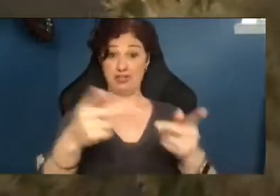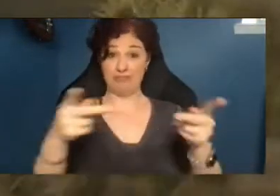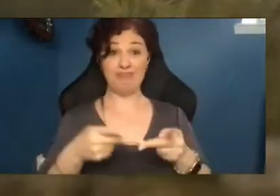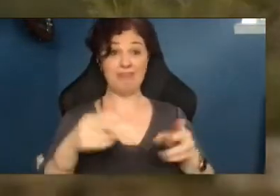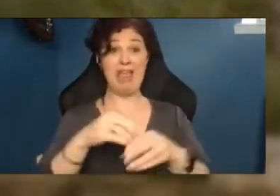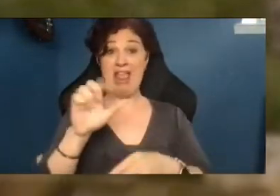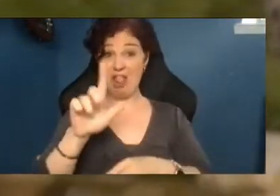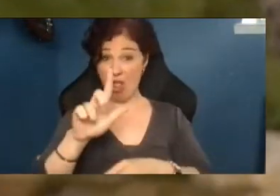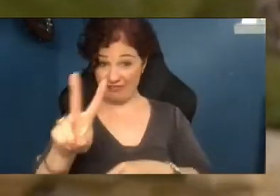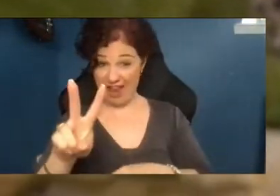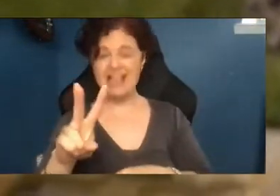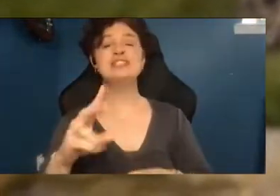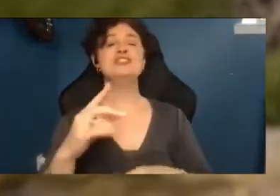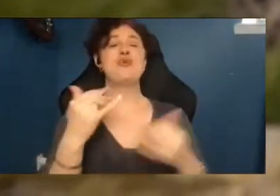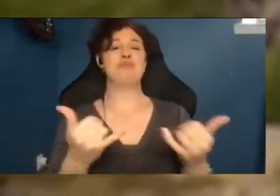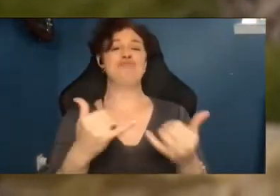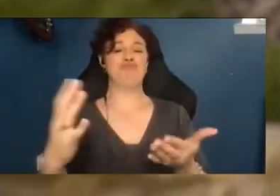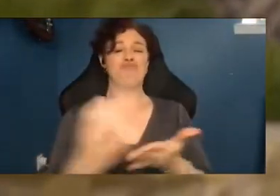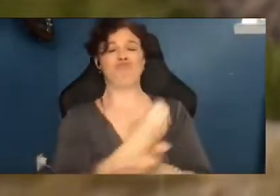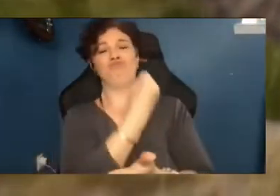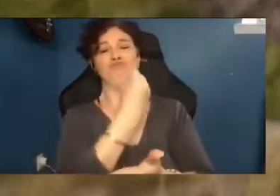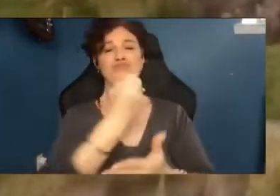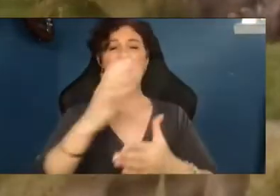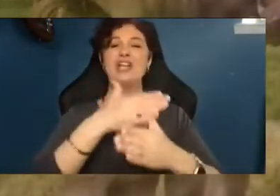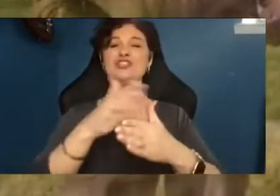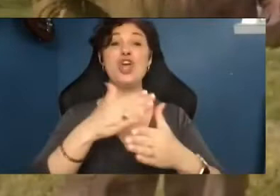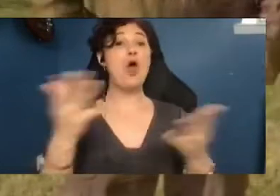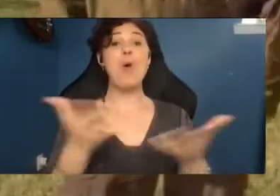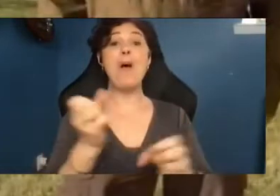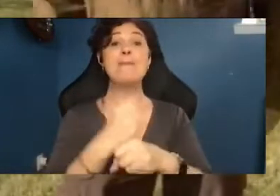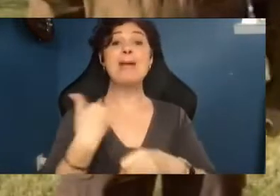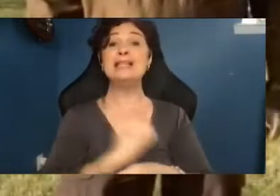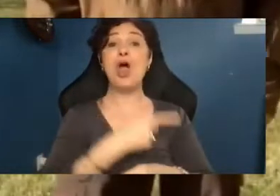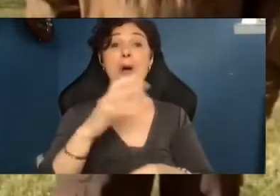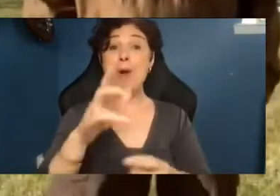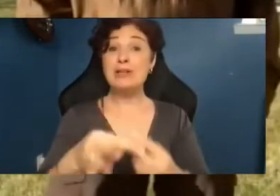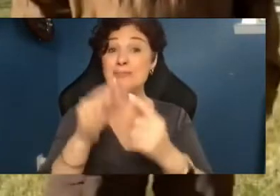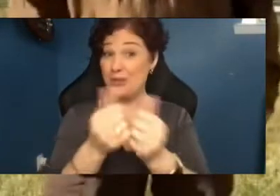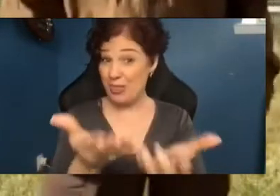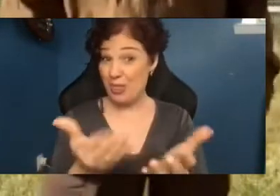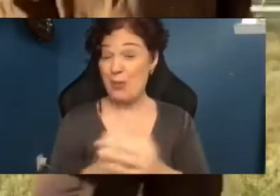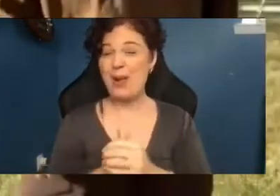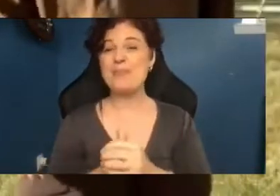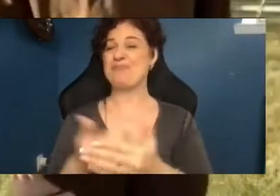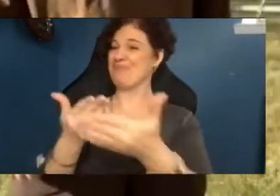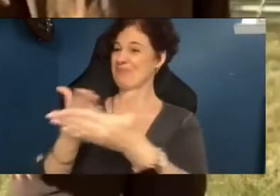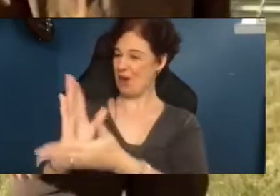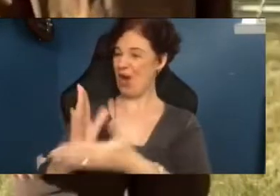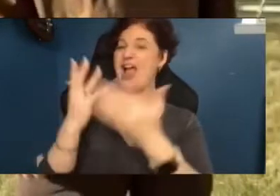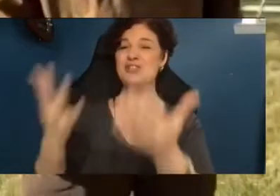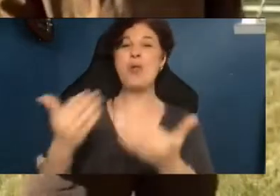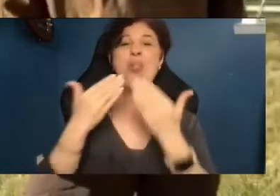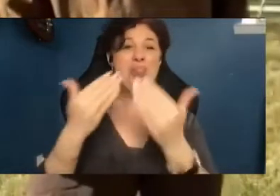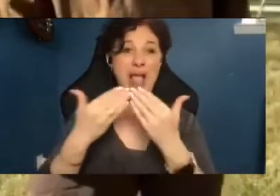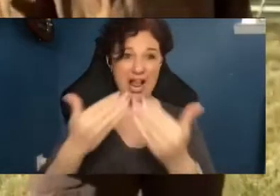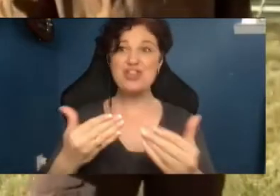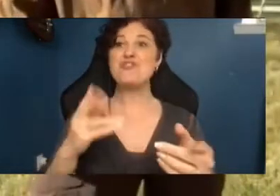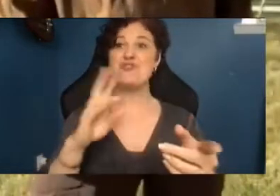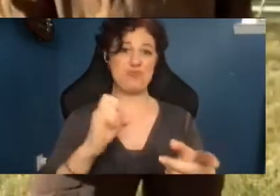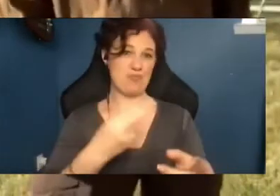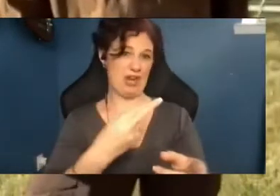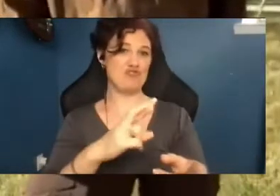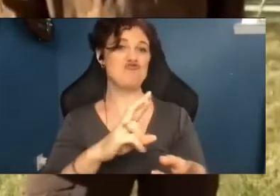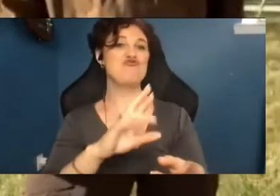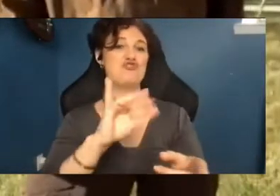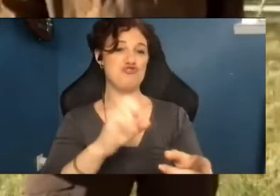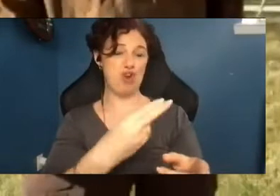Vegas, and today we're going to get a chance to share what makes our park special with you. All right, so thank you, Ranger Josh.